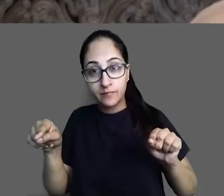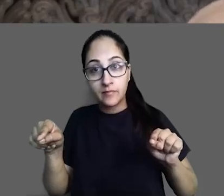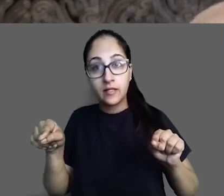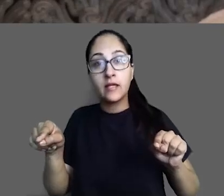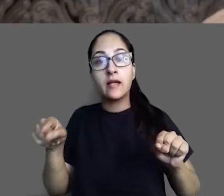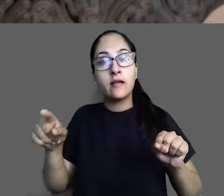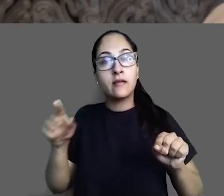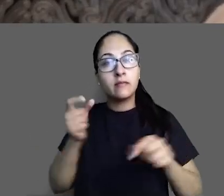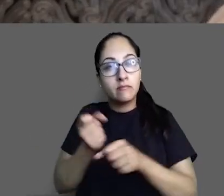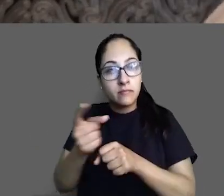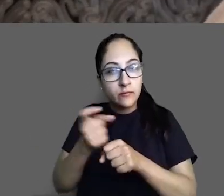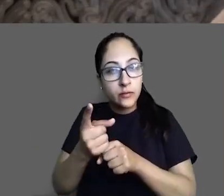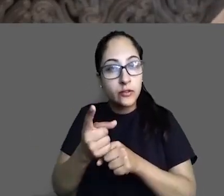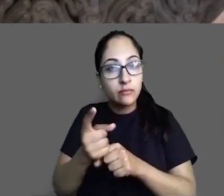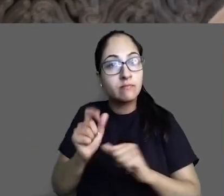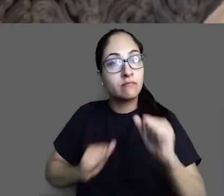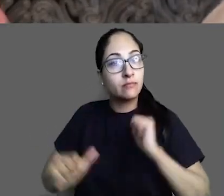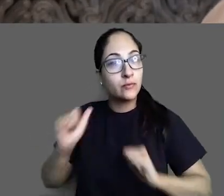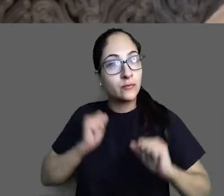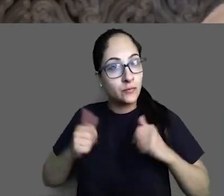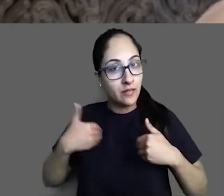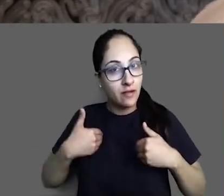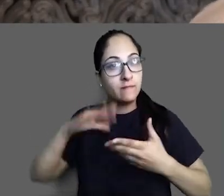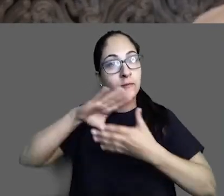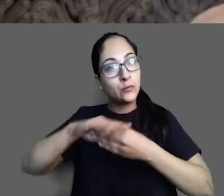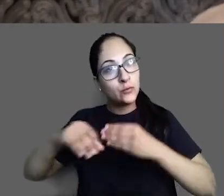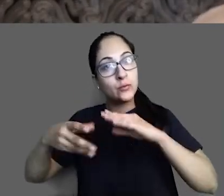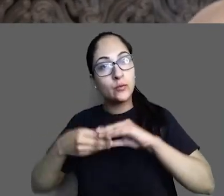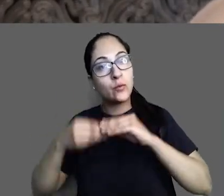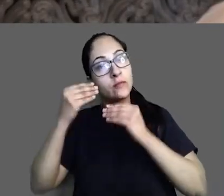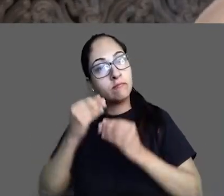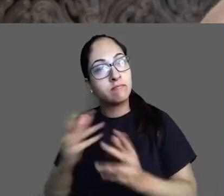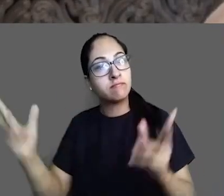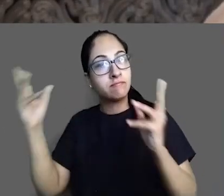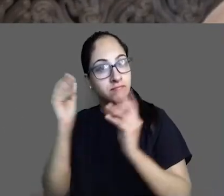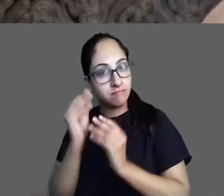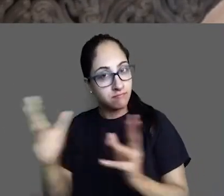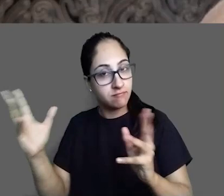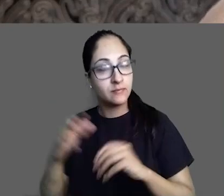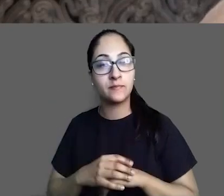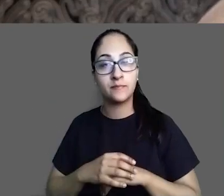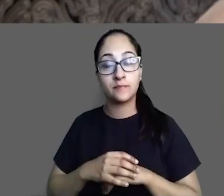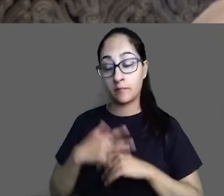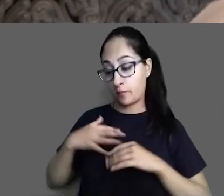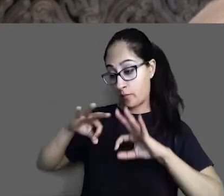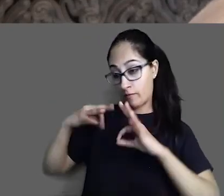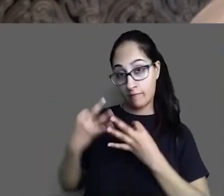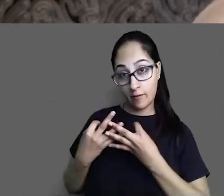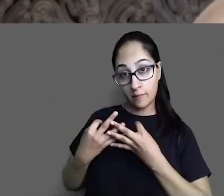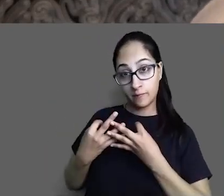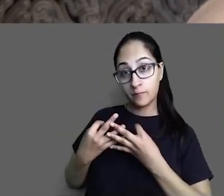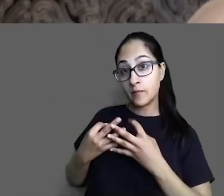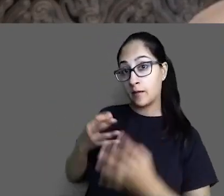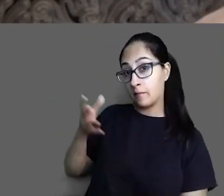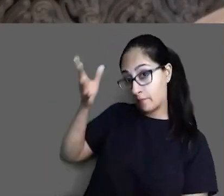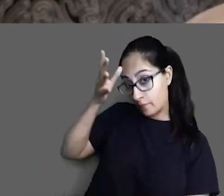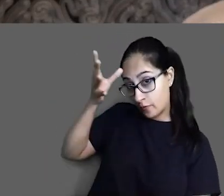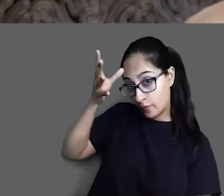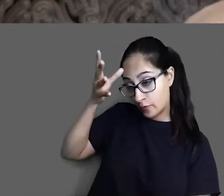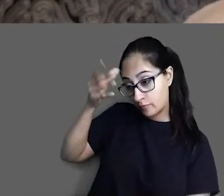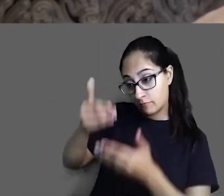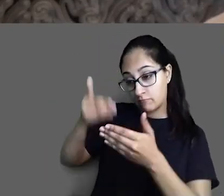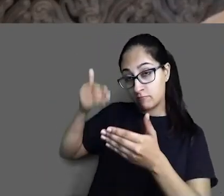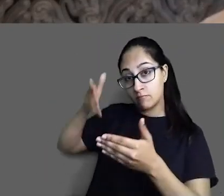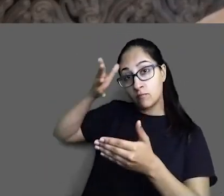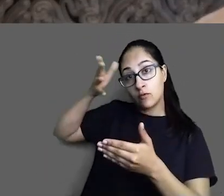manaschi competition. My great-grandfather, my grandfather, and my father have always competed in that village. It's